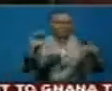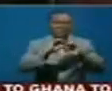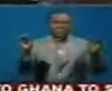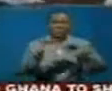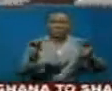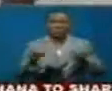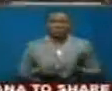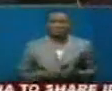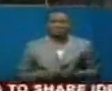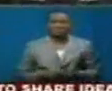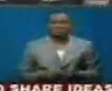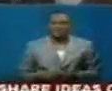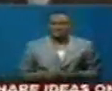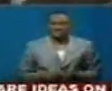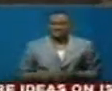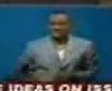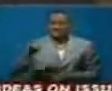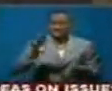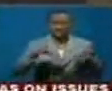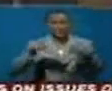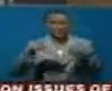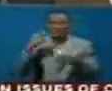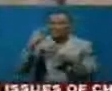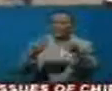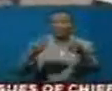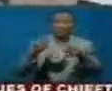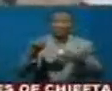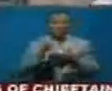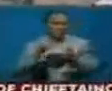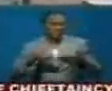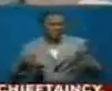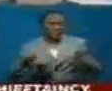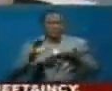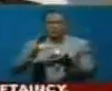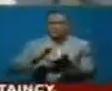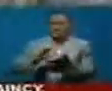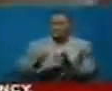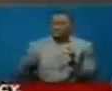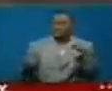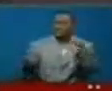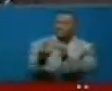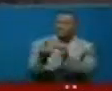government. The six delegates are respected to visit the Art Center, meet with Otumfo